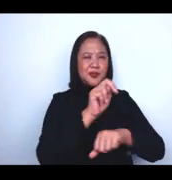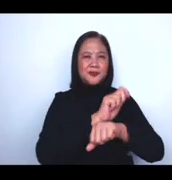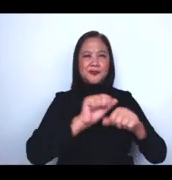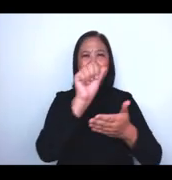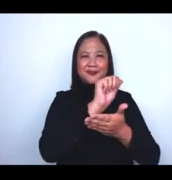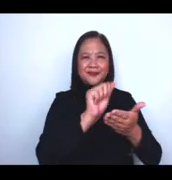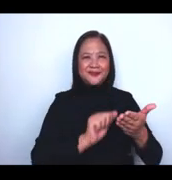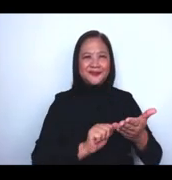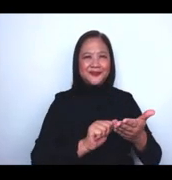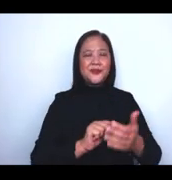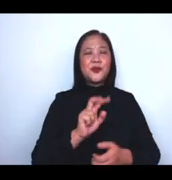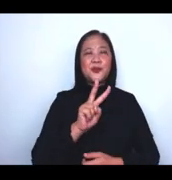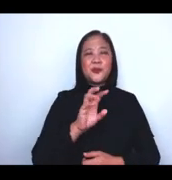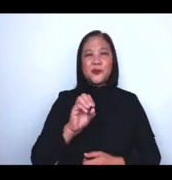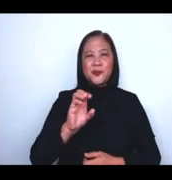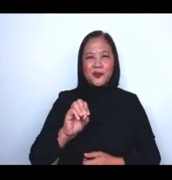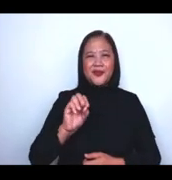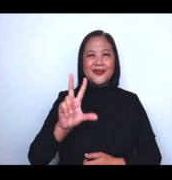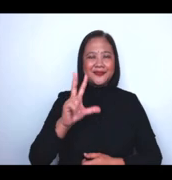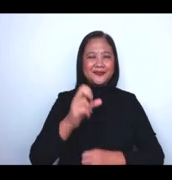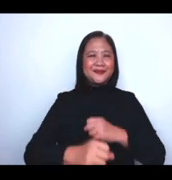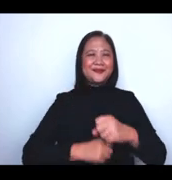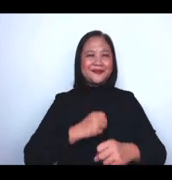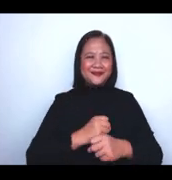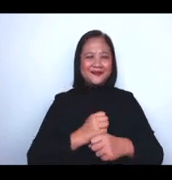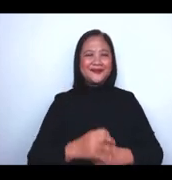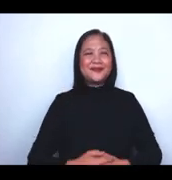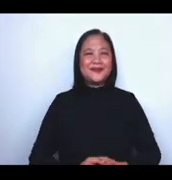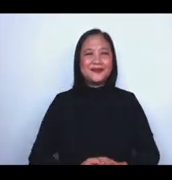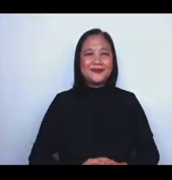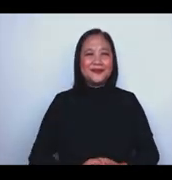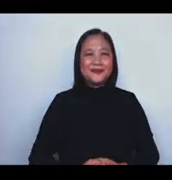National Artist in 2003.